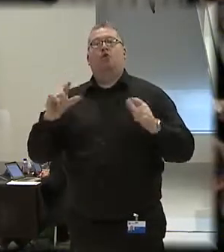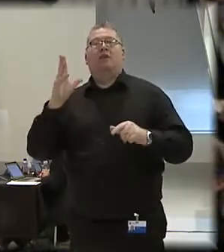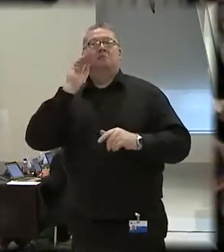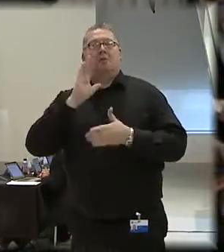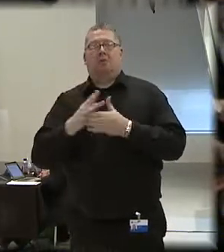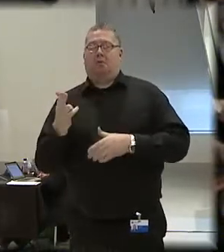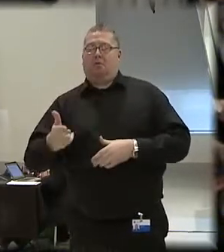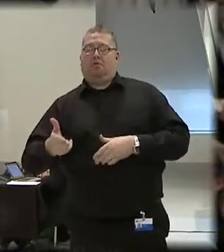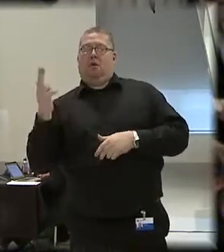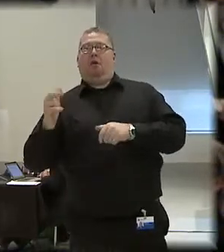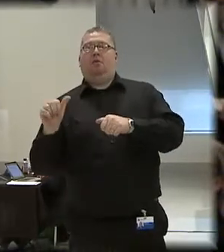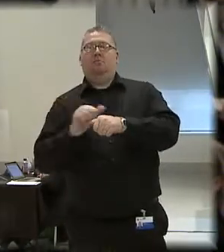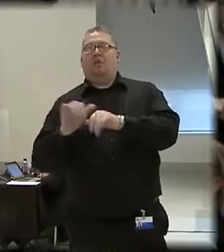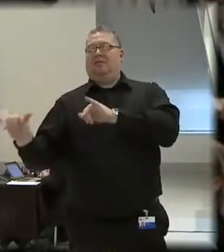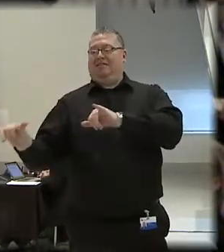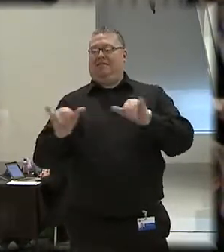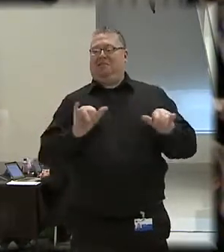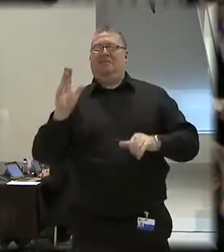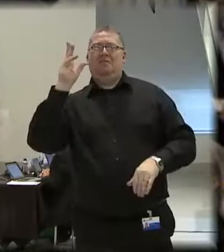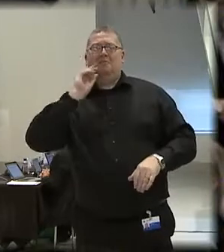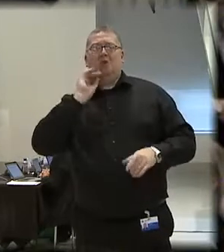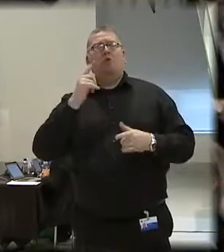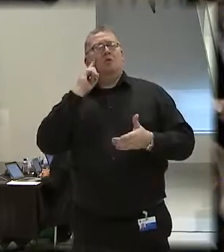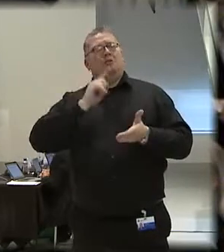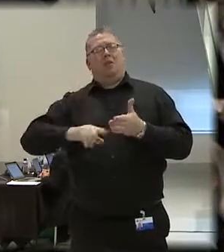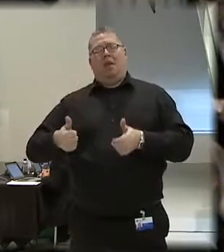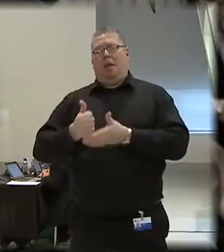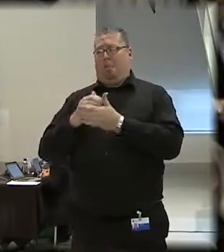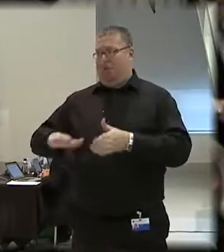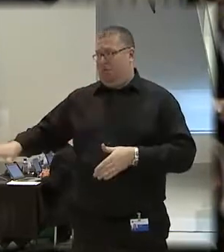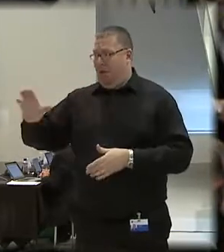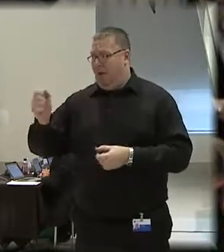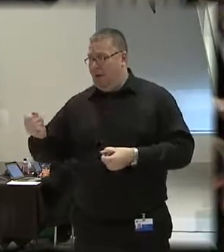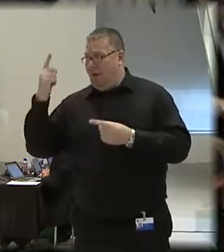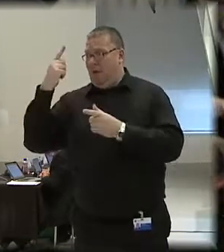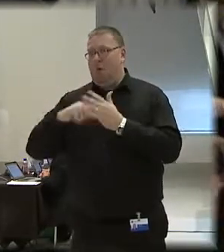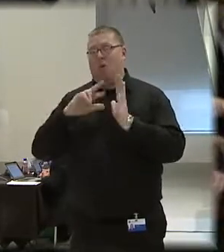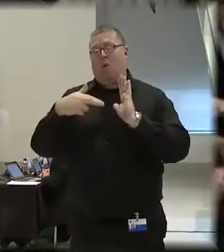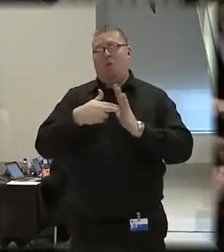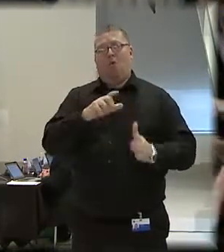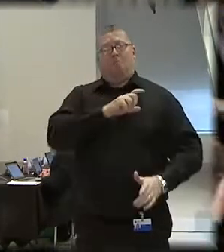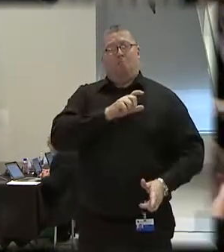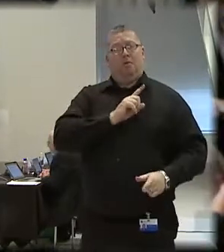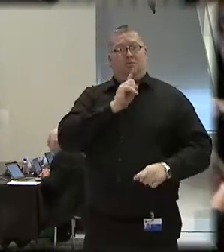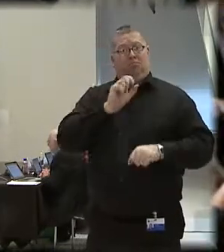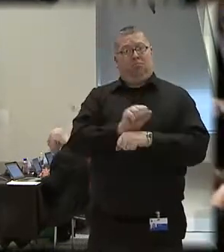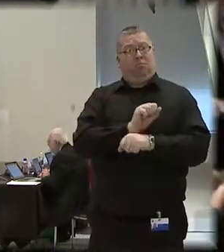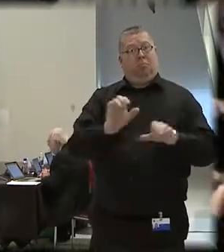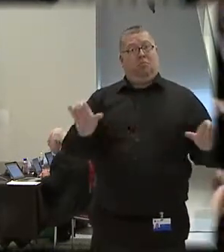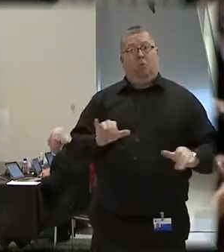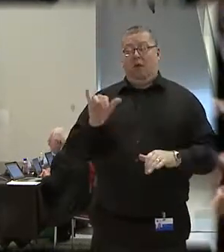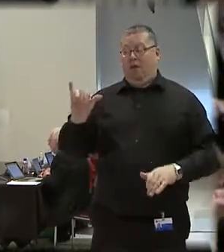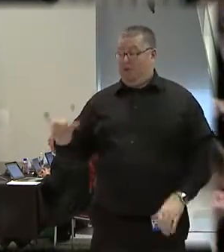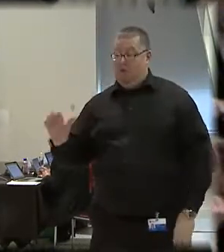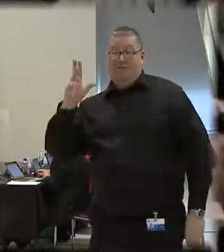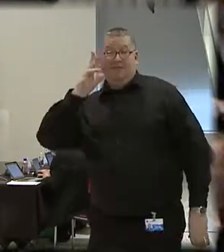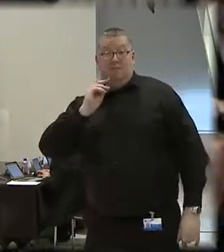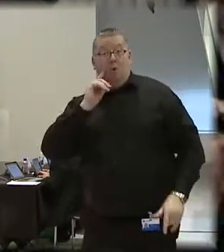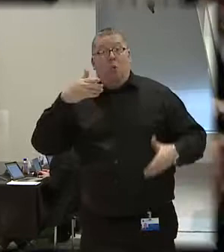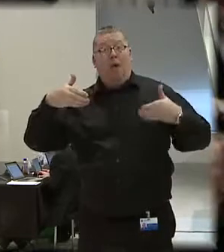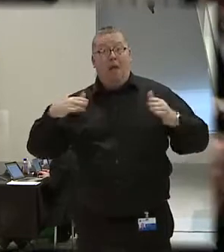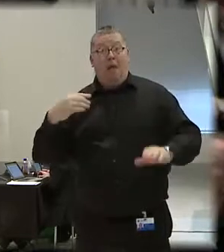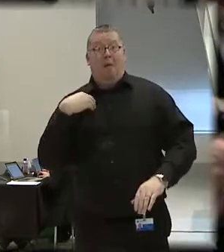and explore other opportunities to increase their understanding of law enforcement's mission. These interactions will allow citizens